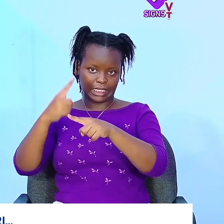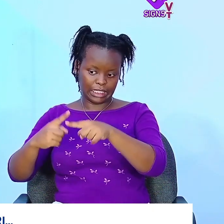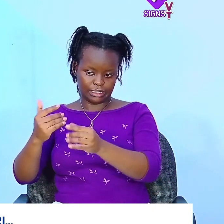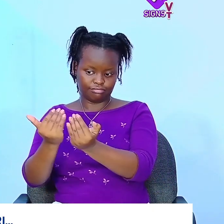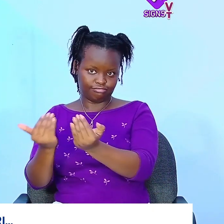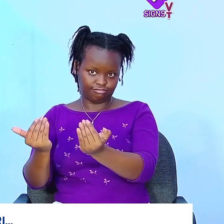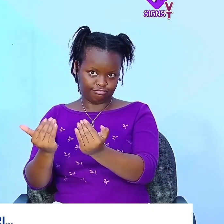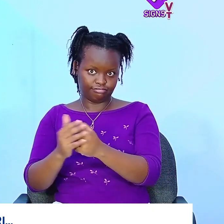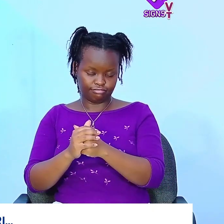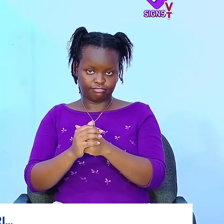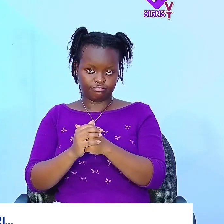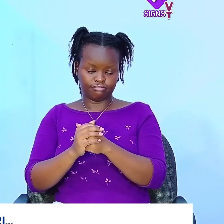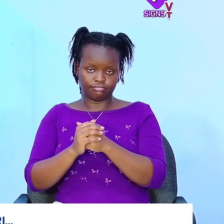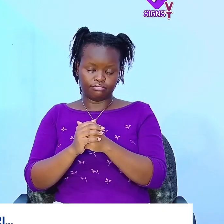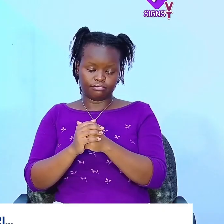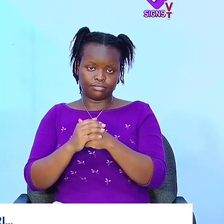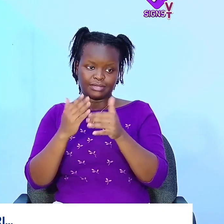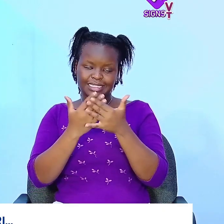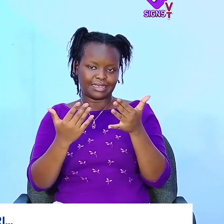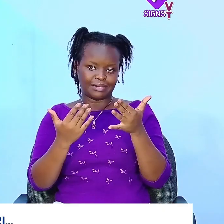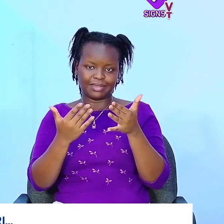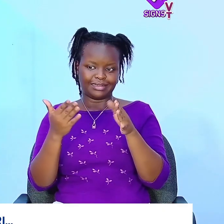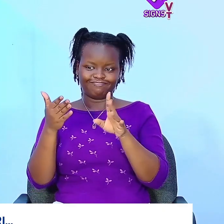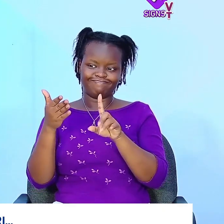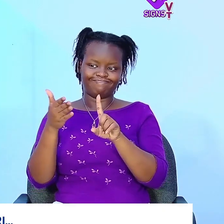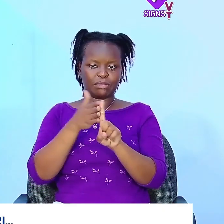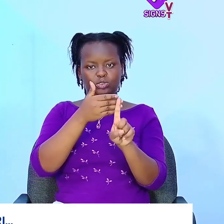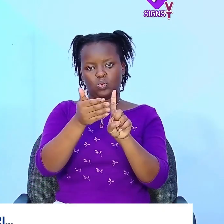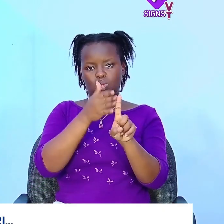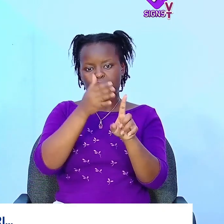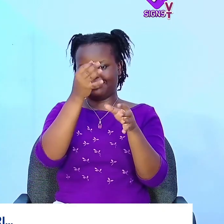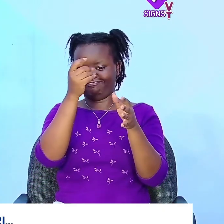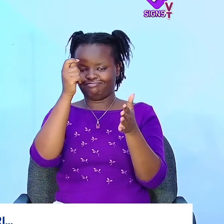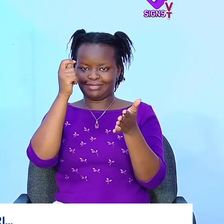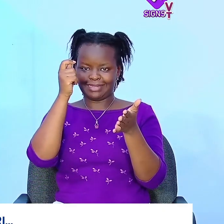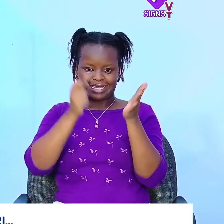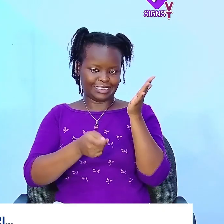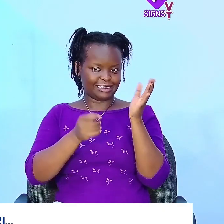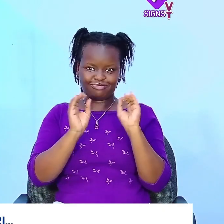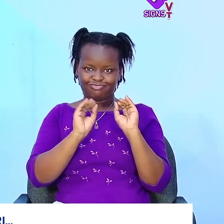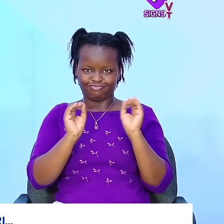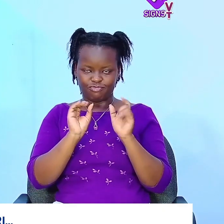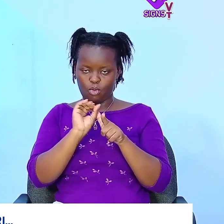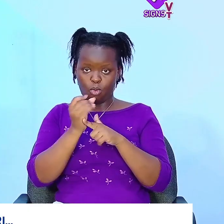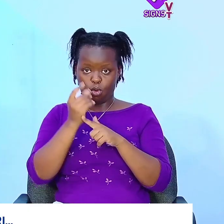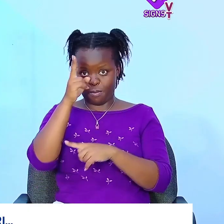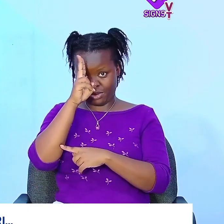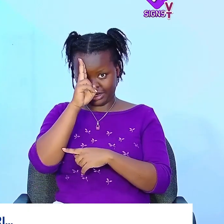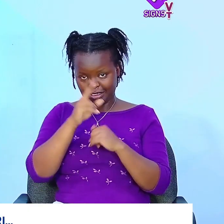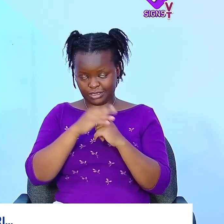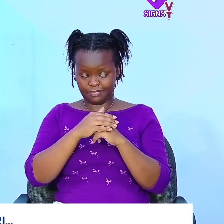incident, a claim that did not sway the judges or legal authorities. The